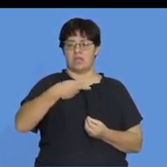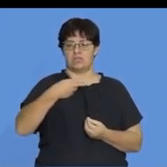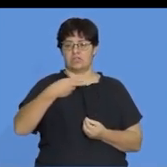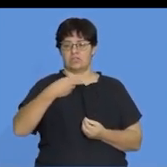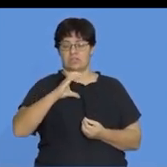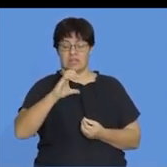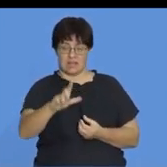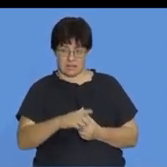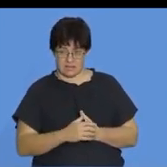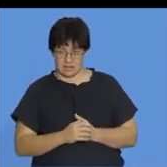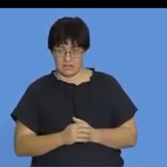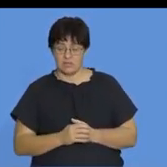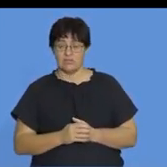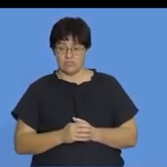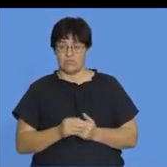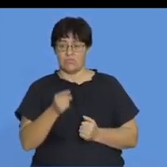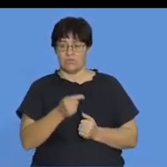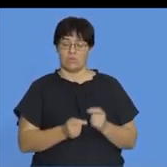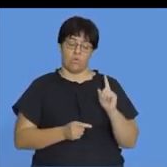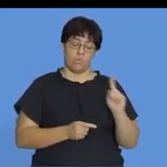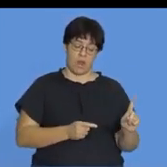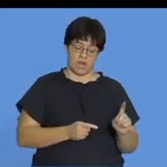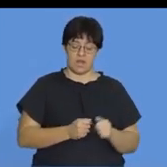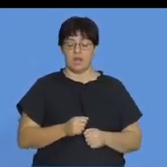the stoichiometric ratio in which they react, it's